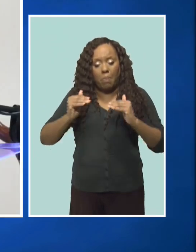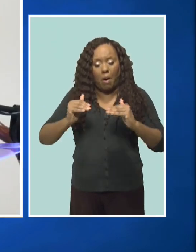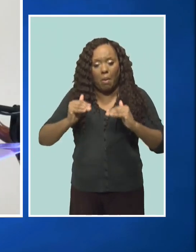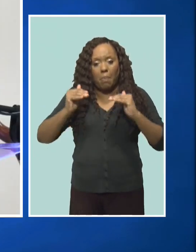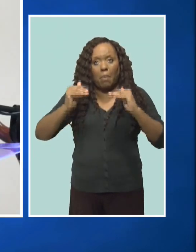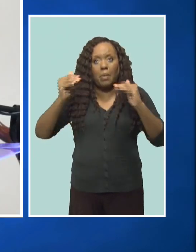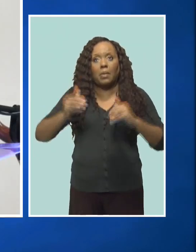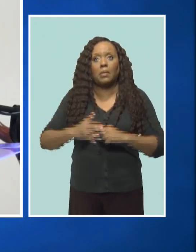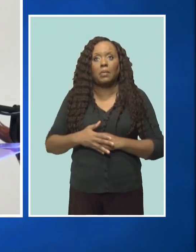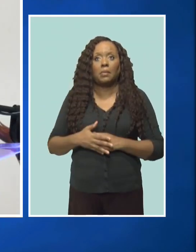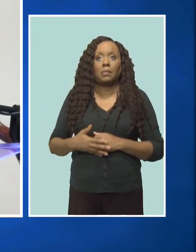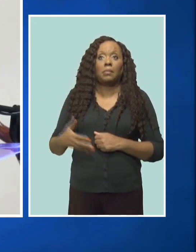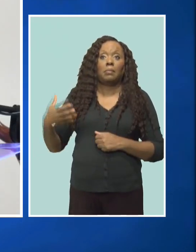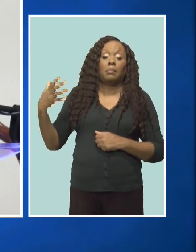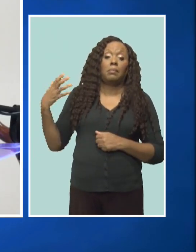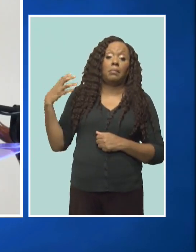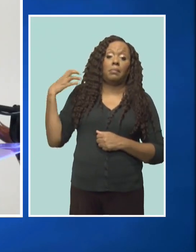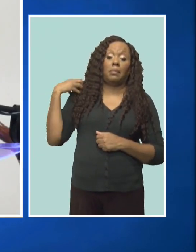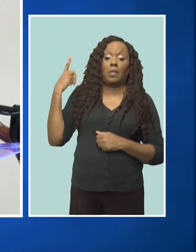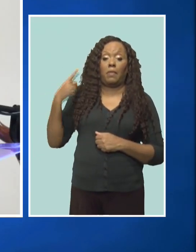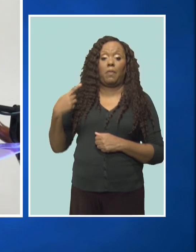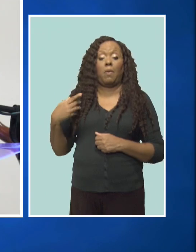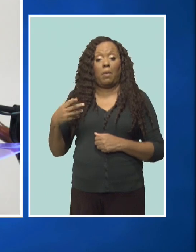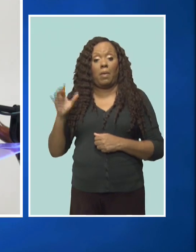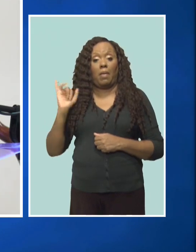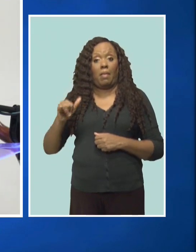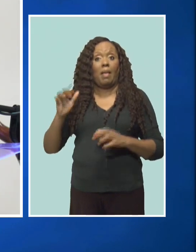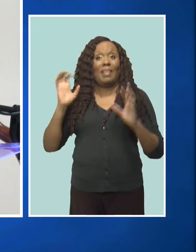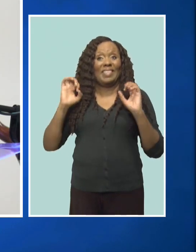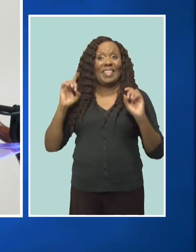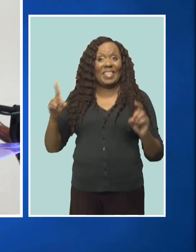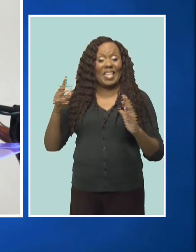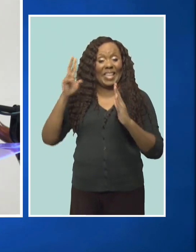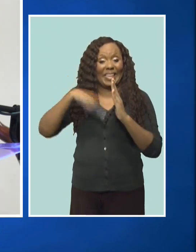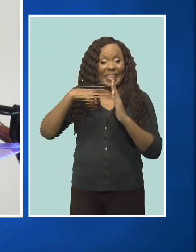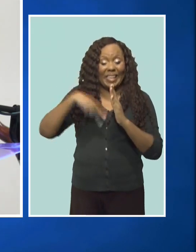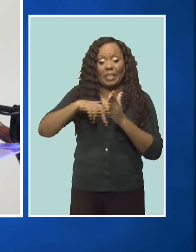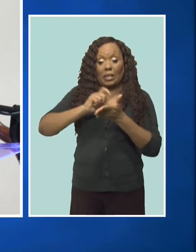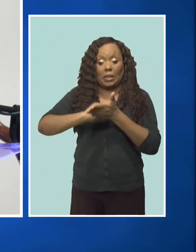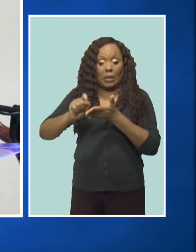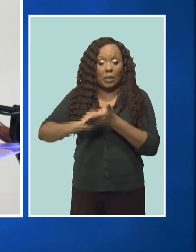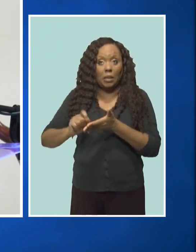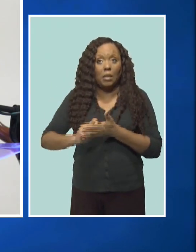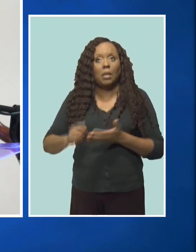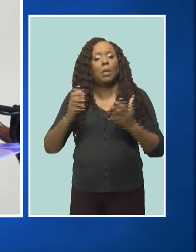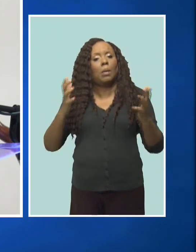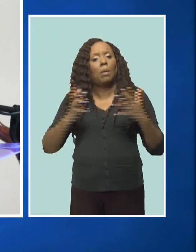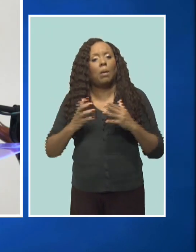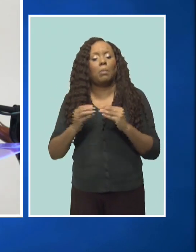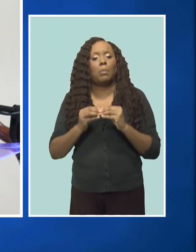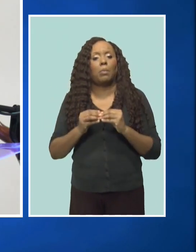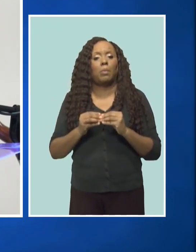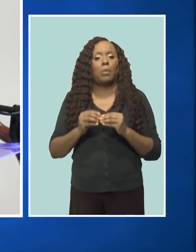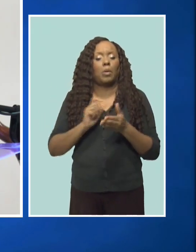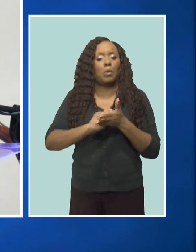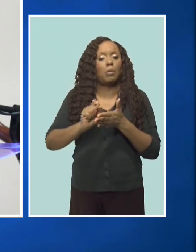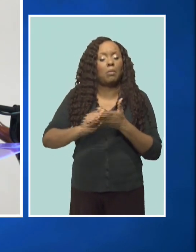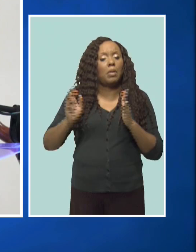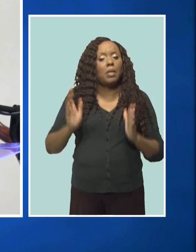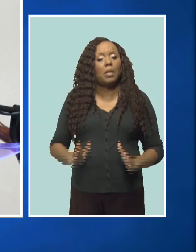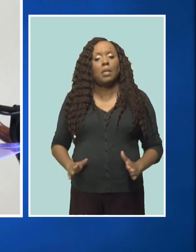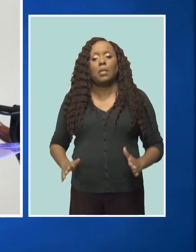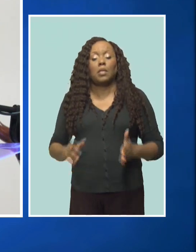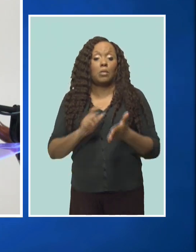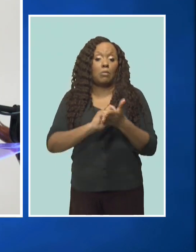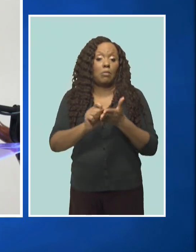National Task Force on Literacy Education, Dr. Sylvia Henry, encourages more authors and emerging writers to